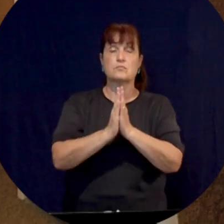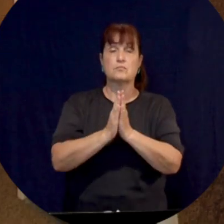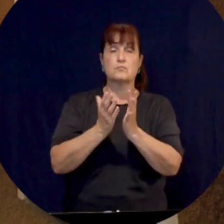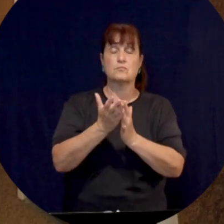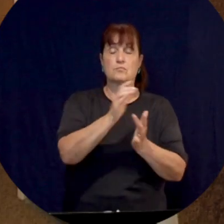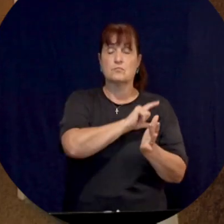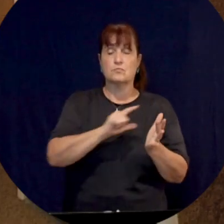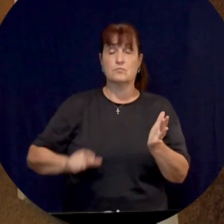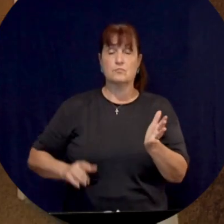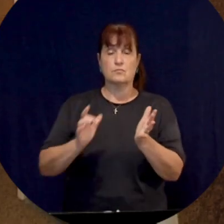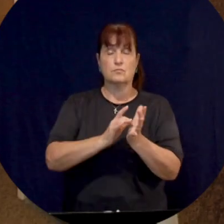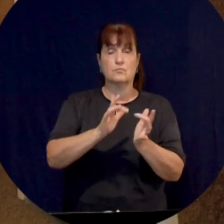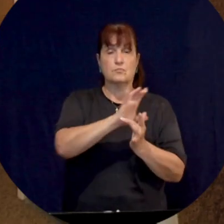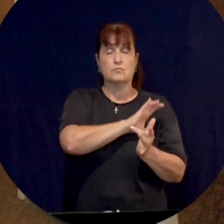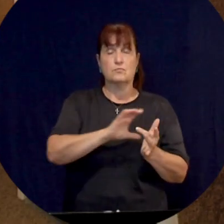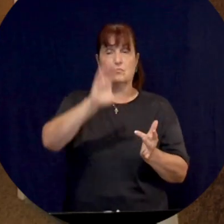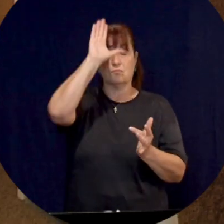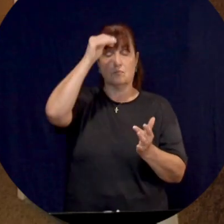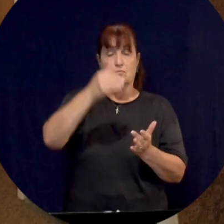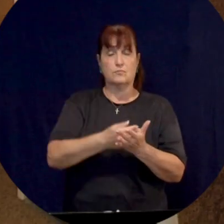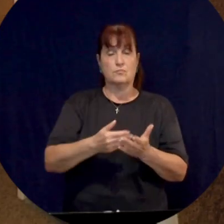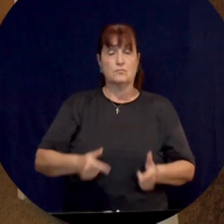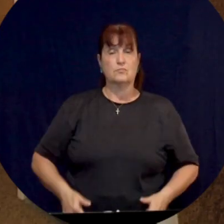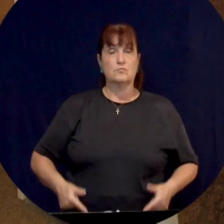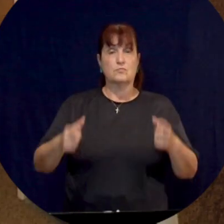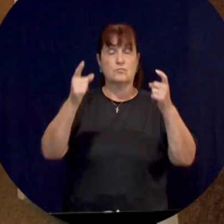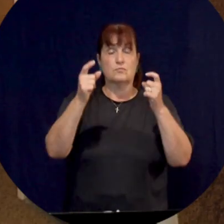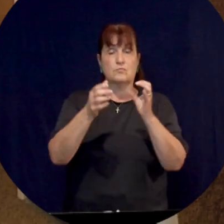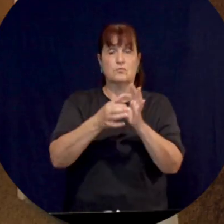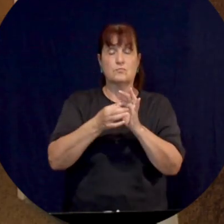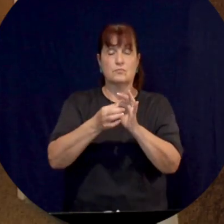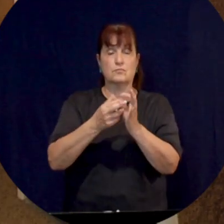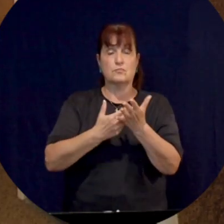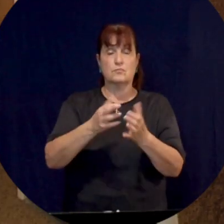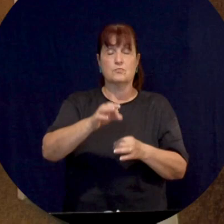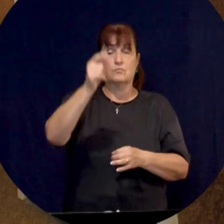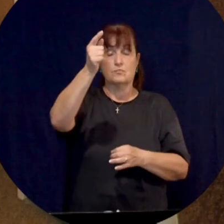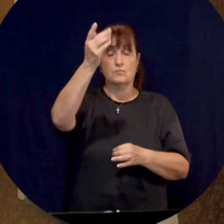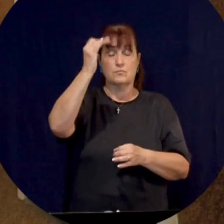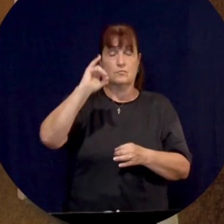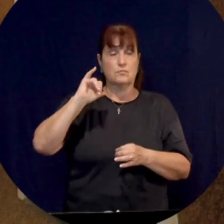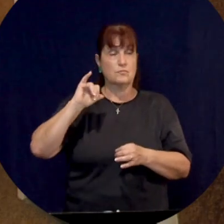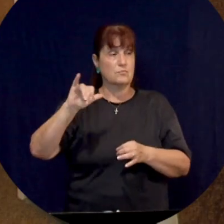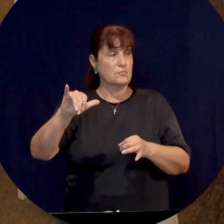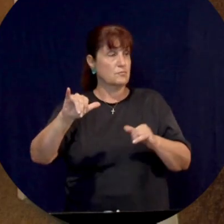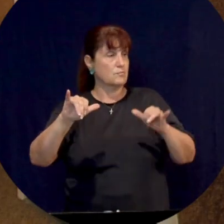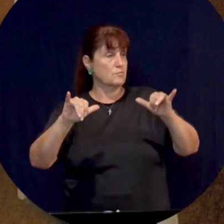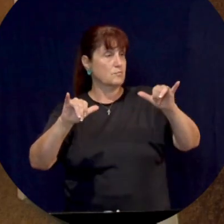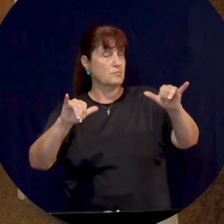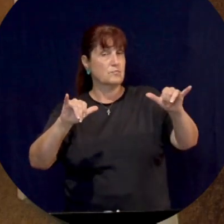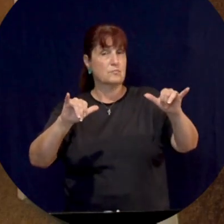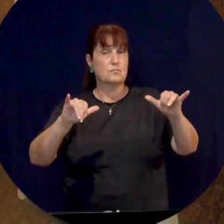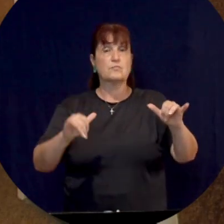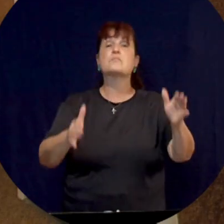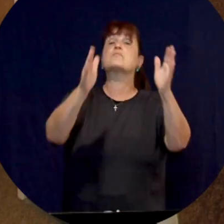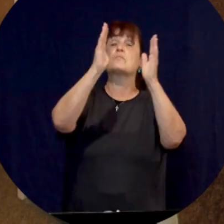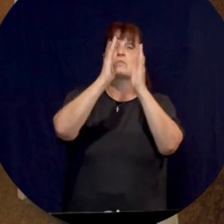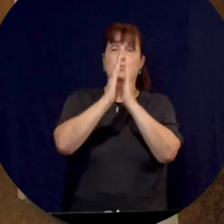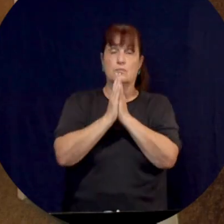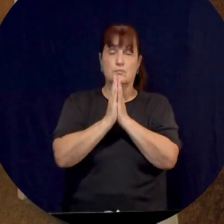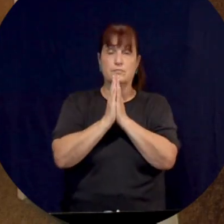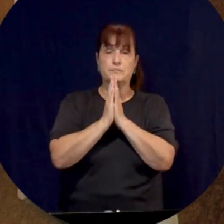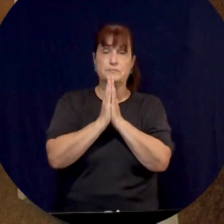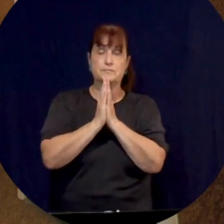Christ, your Son, who lives and reigns with you in the unity of the Holy Spirit, one God, forever and ever.